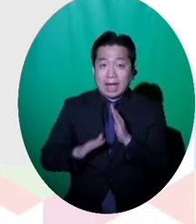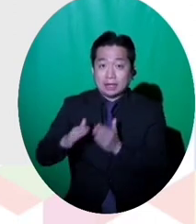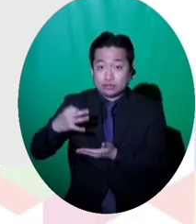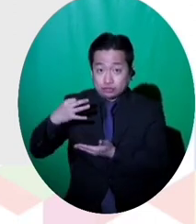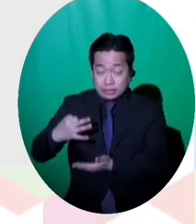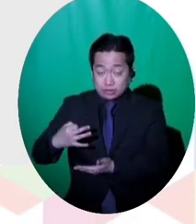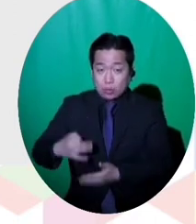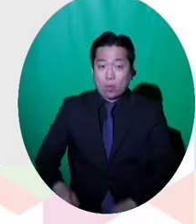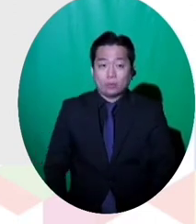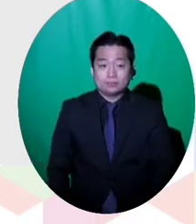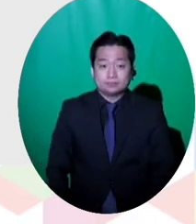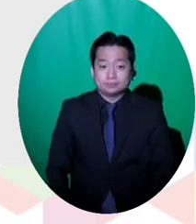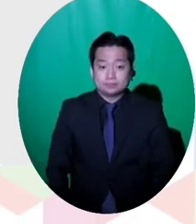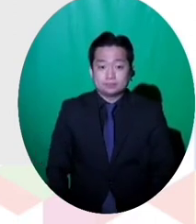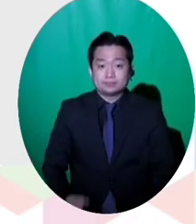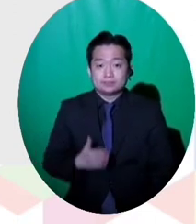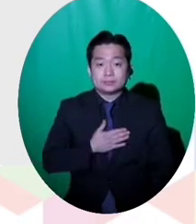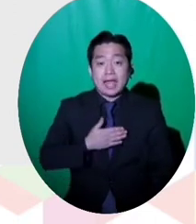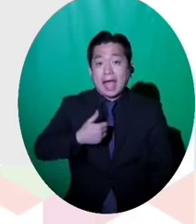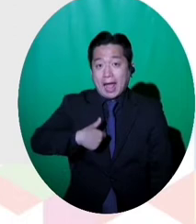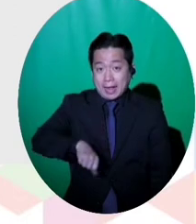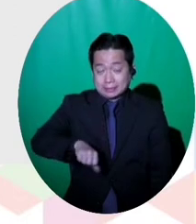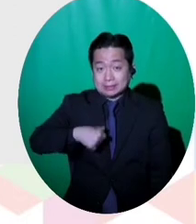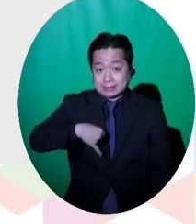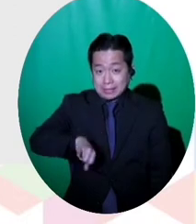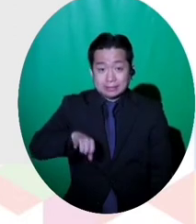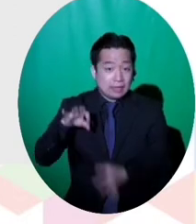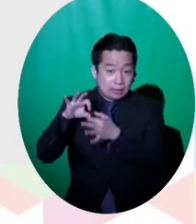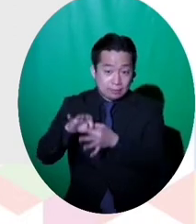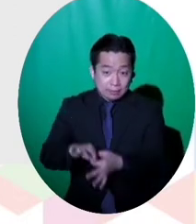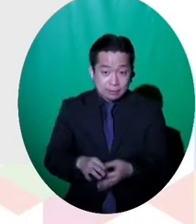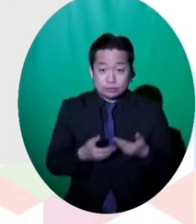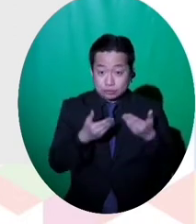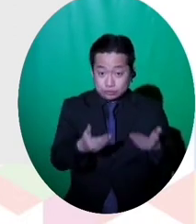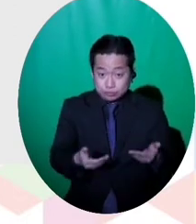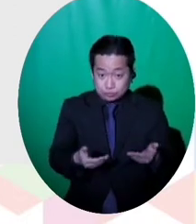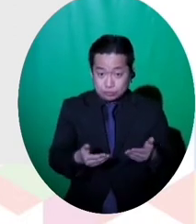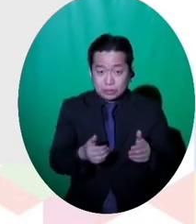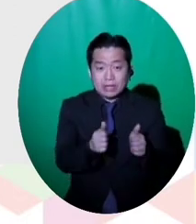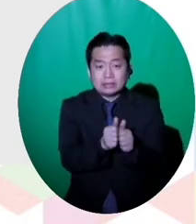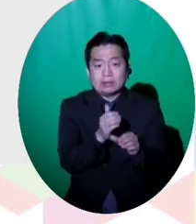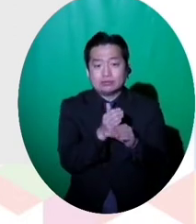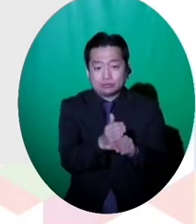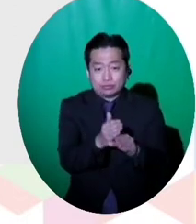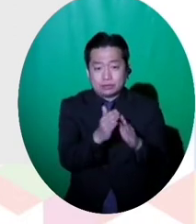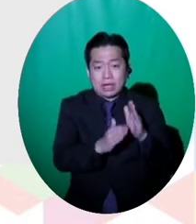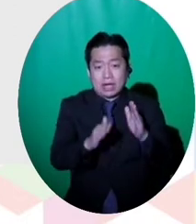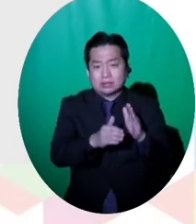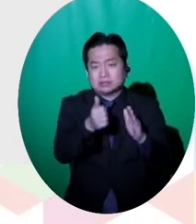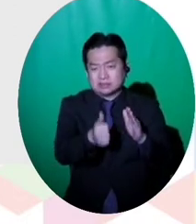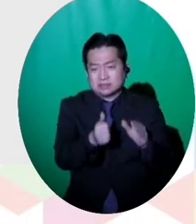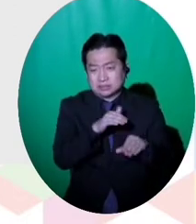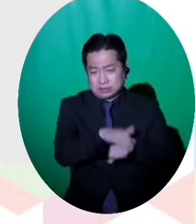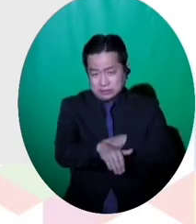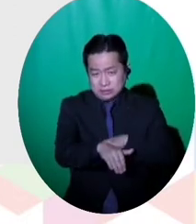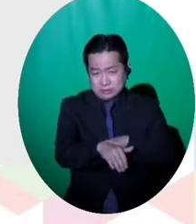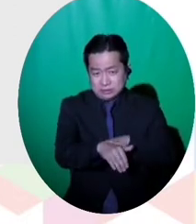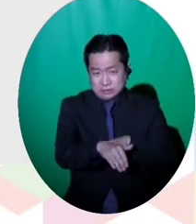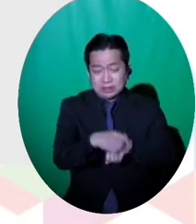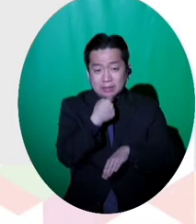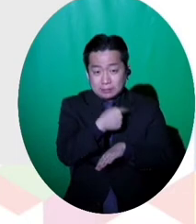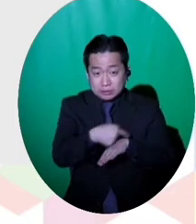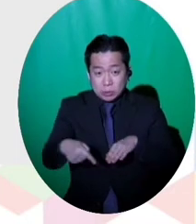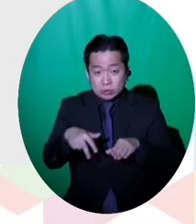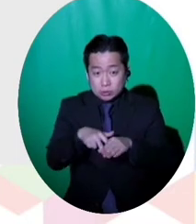by race, religion, ethnicity, and so on. People who are really wealthy use the state to